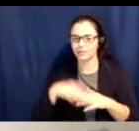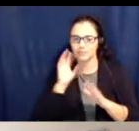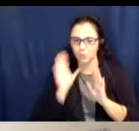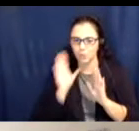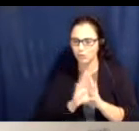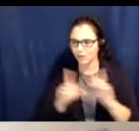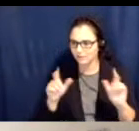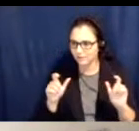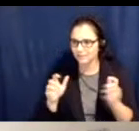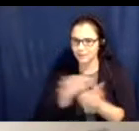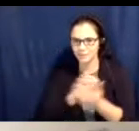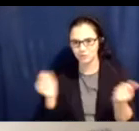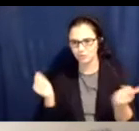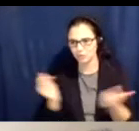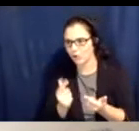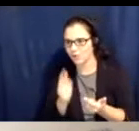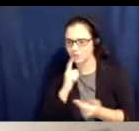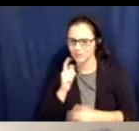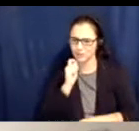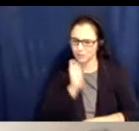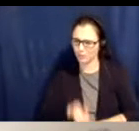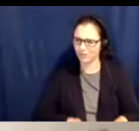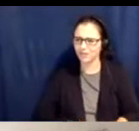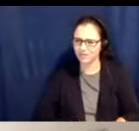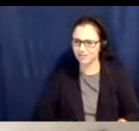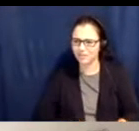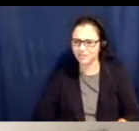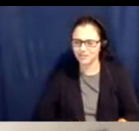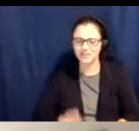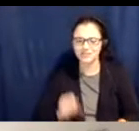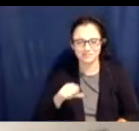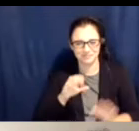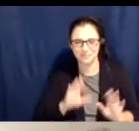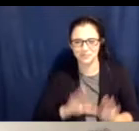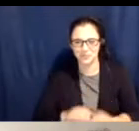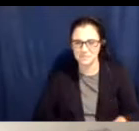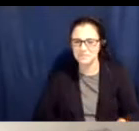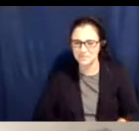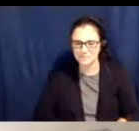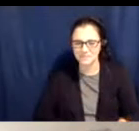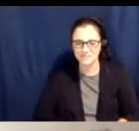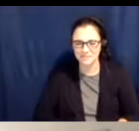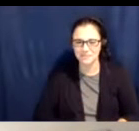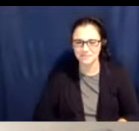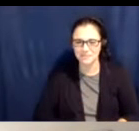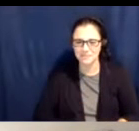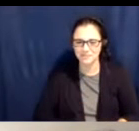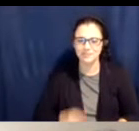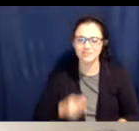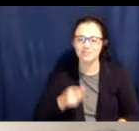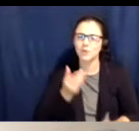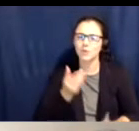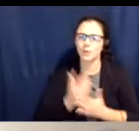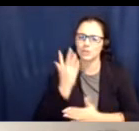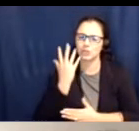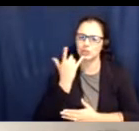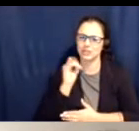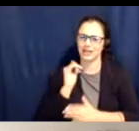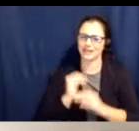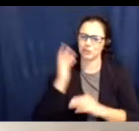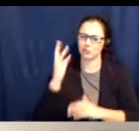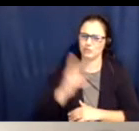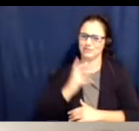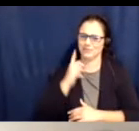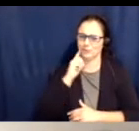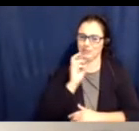a mixture of all three. It's really cool. It is great. This almost looks too sophisticated to me for a